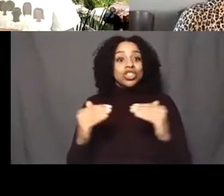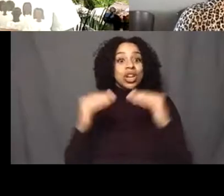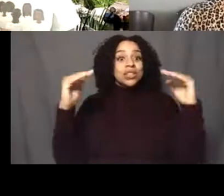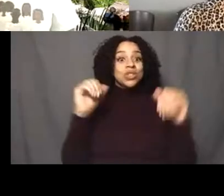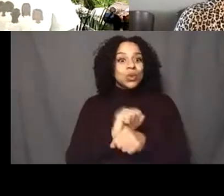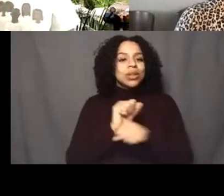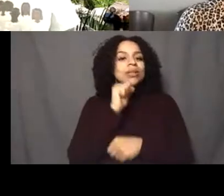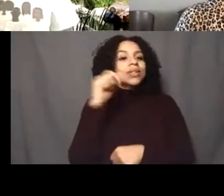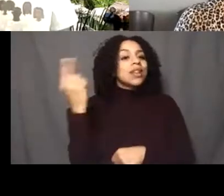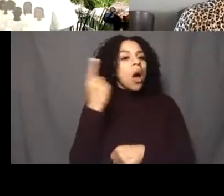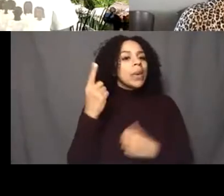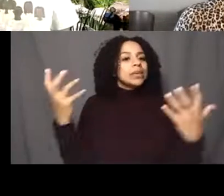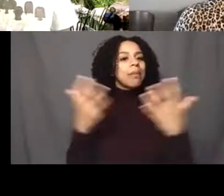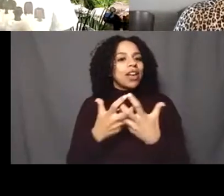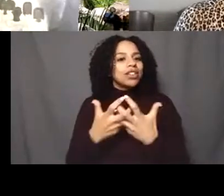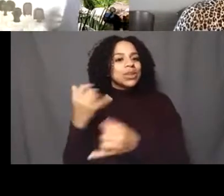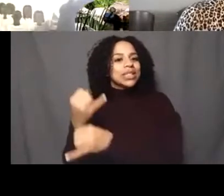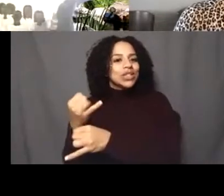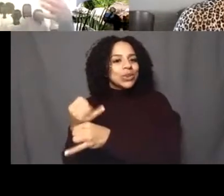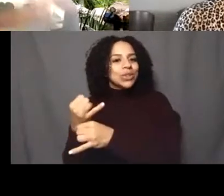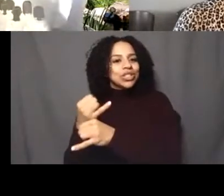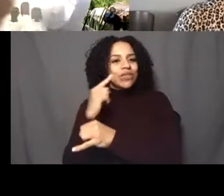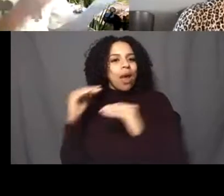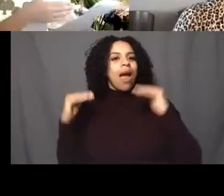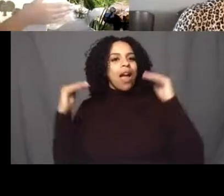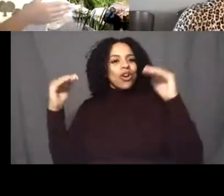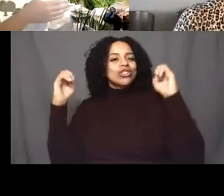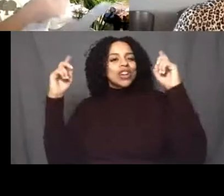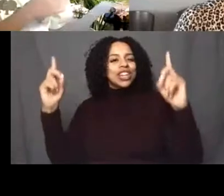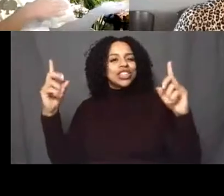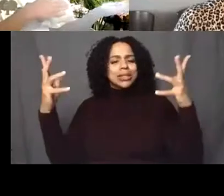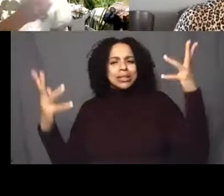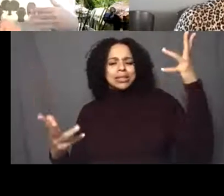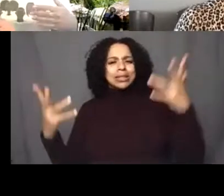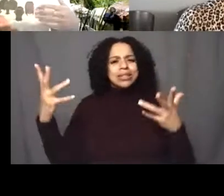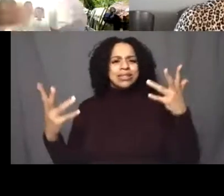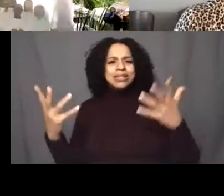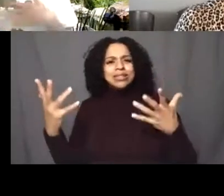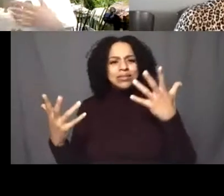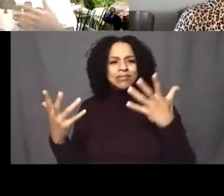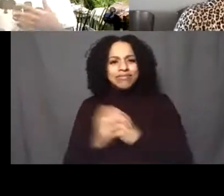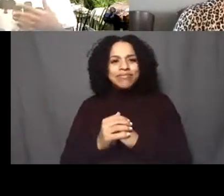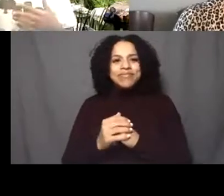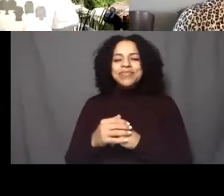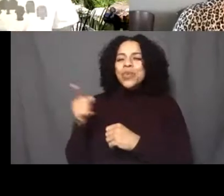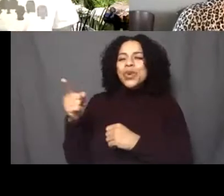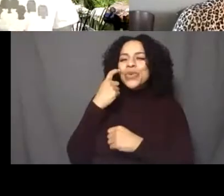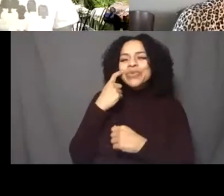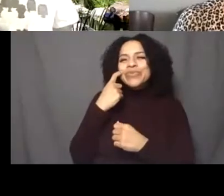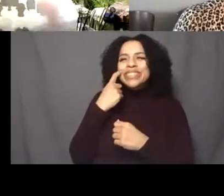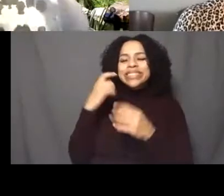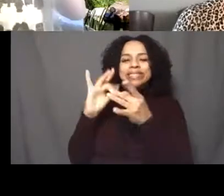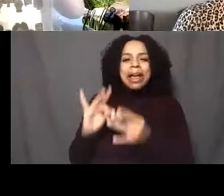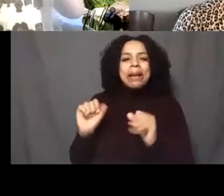higher education. If you have any, I think what you already said could apply, but if there's any other encouragement as